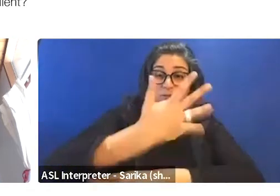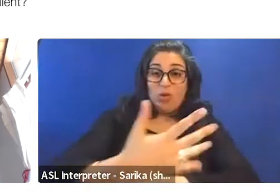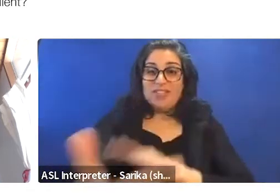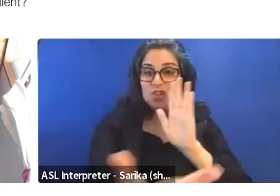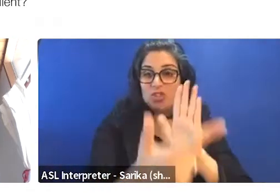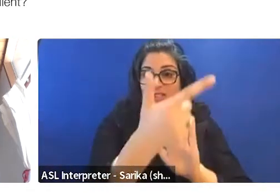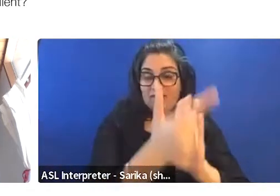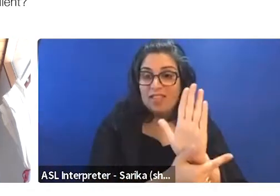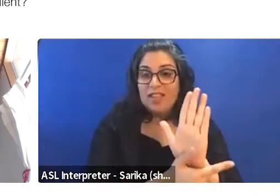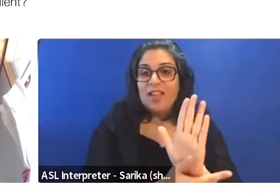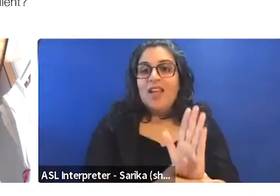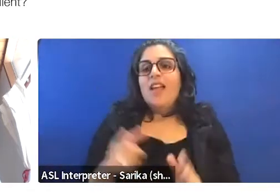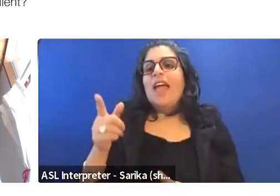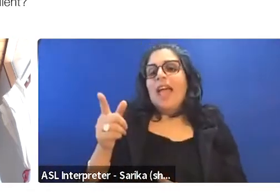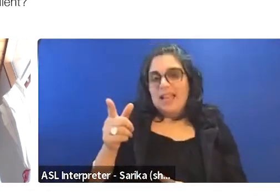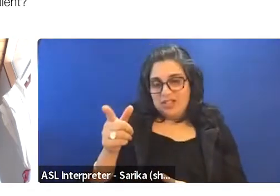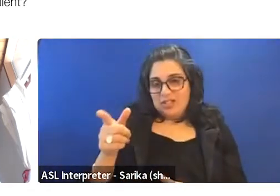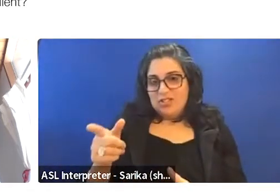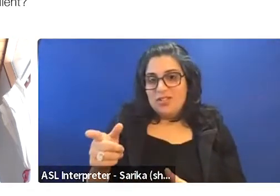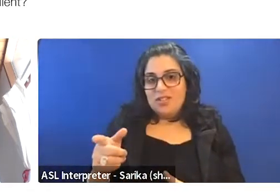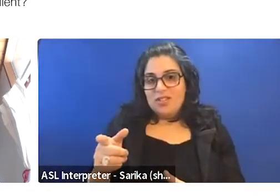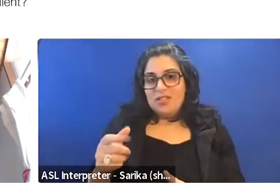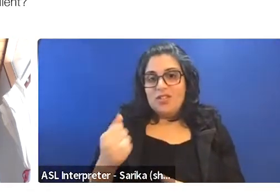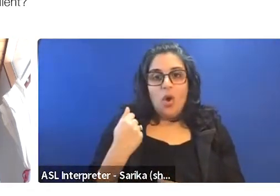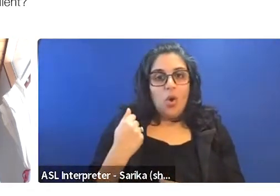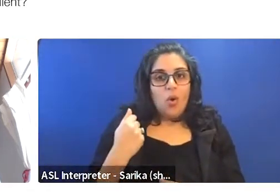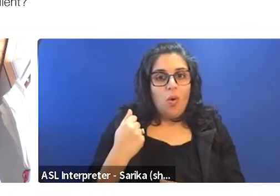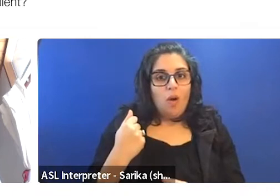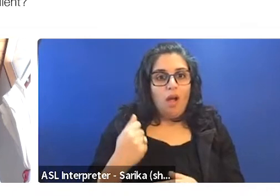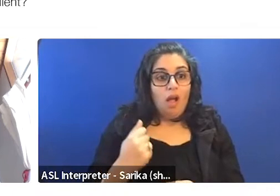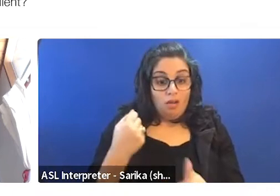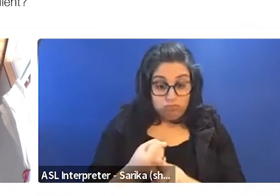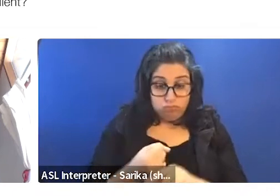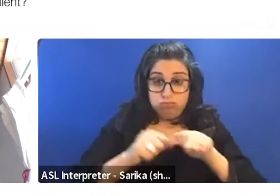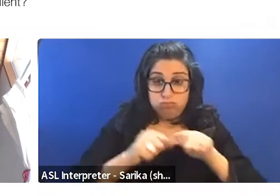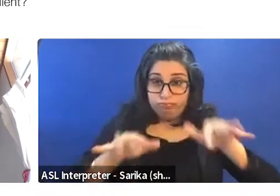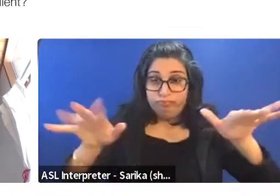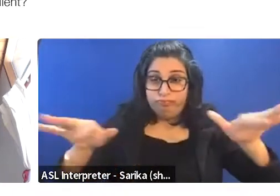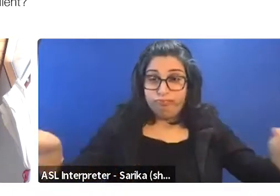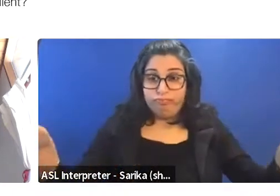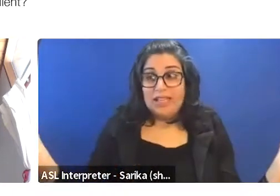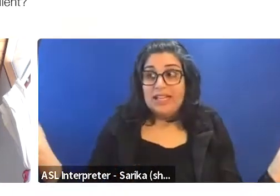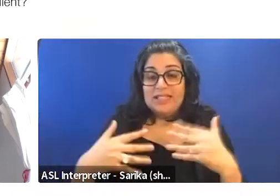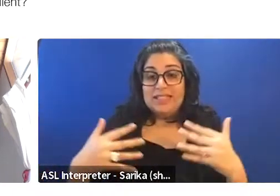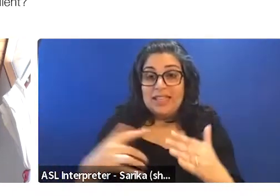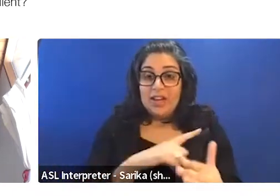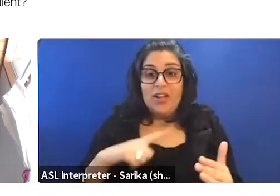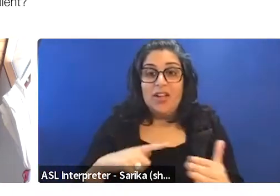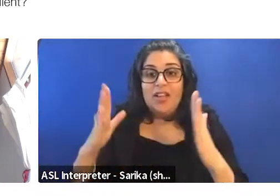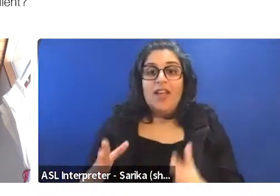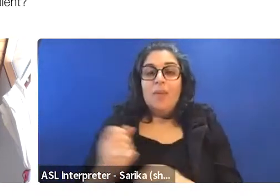about consumer organizing. So a couple thousand shares scared this legislator into making his account